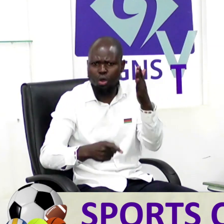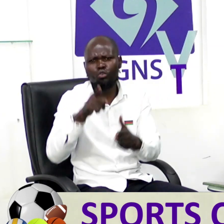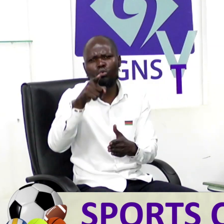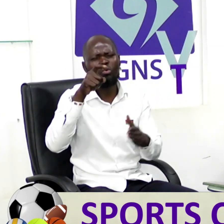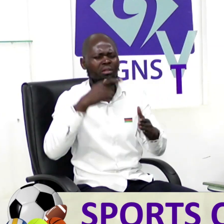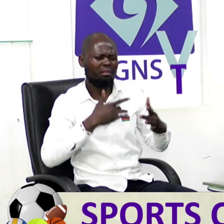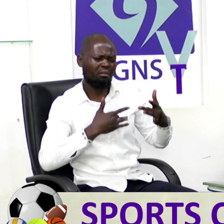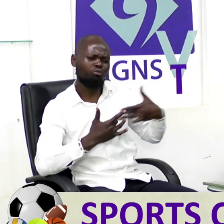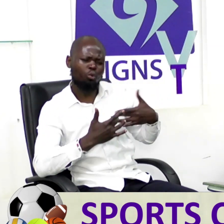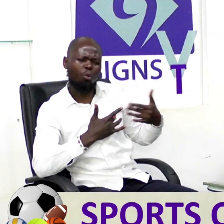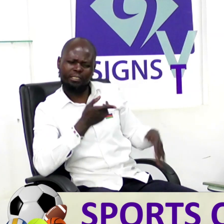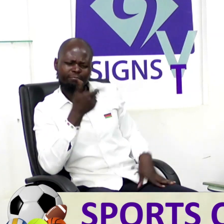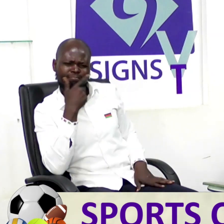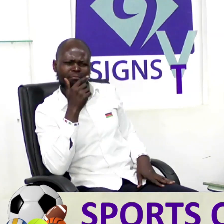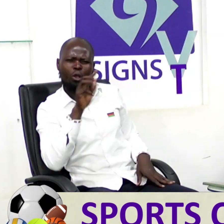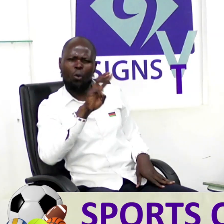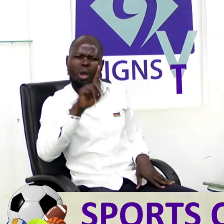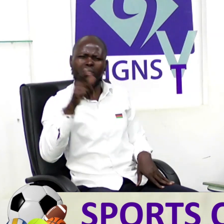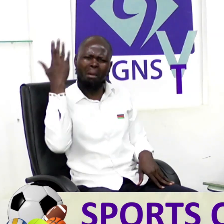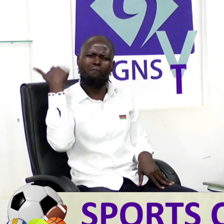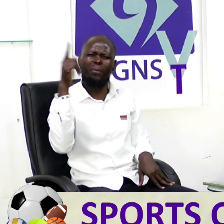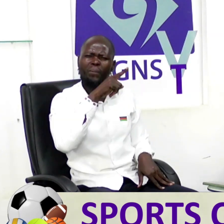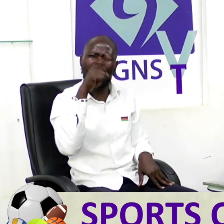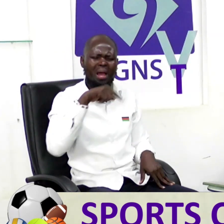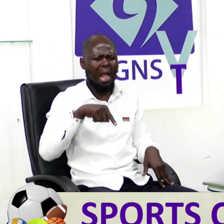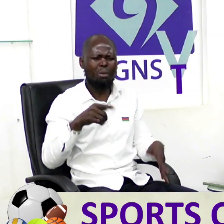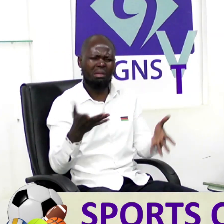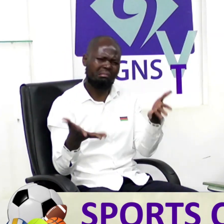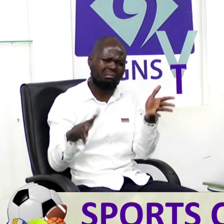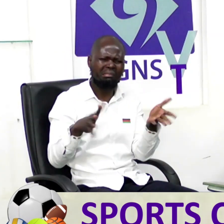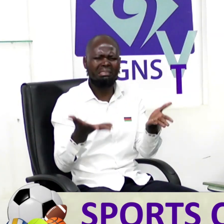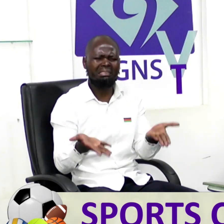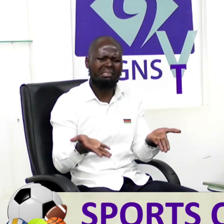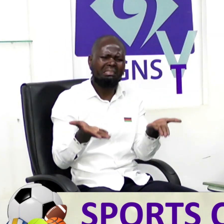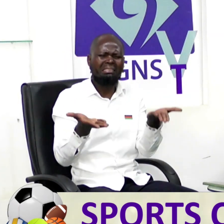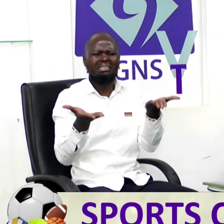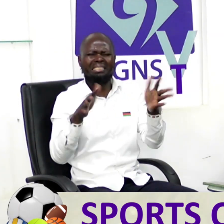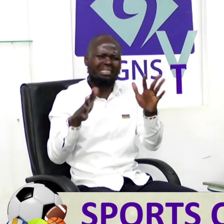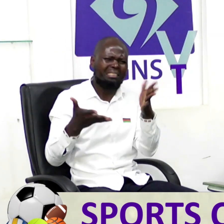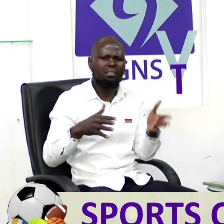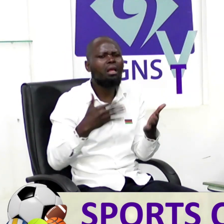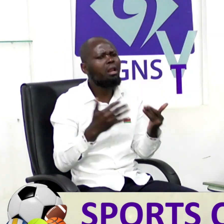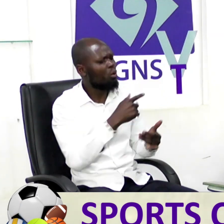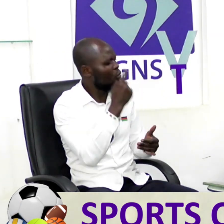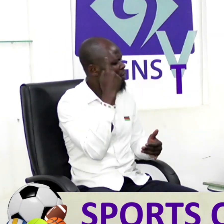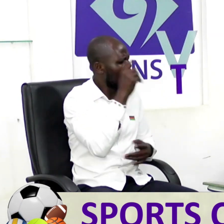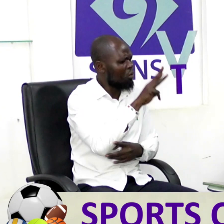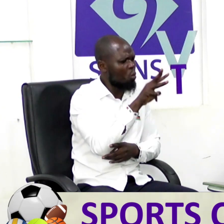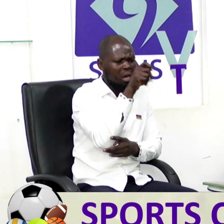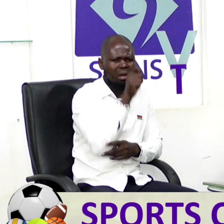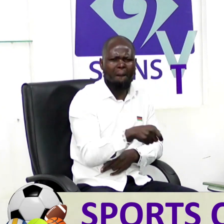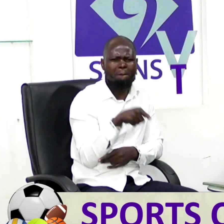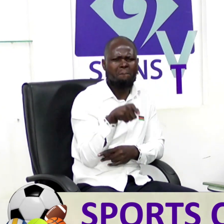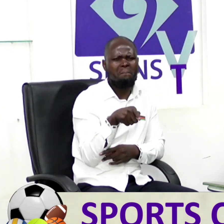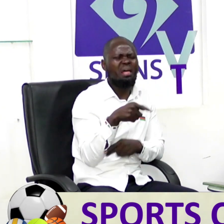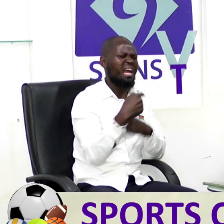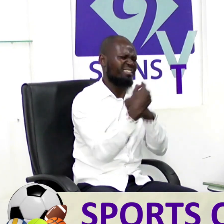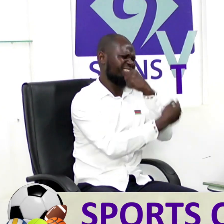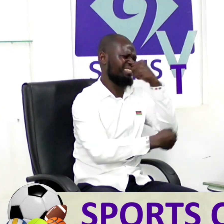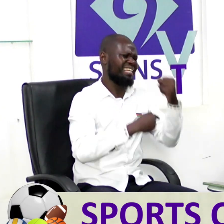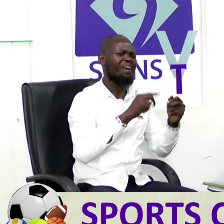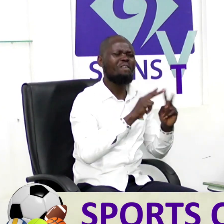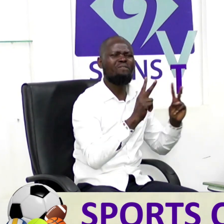an a draw of 2-2, and my concern has been on West Ham's camp because they tried